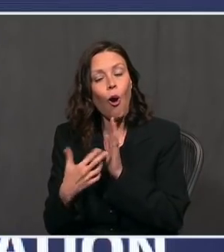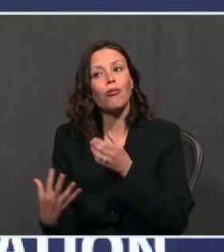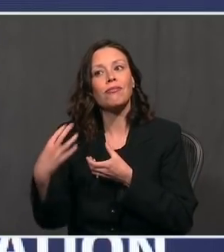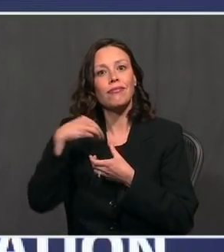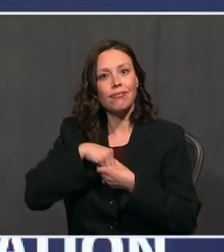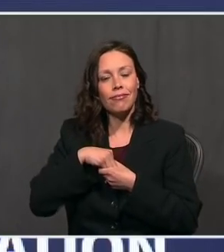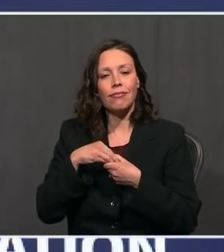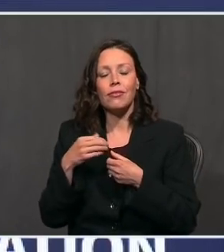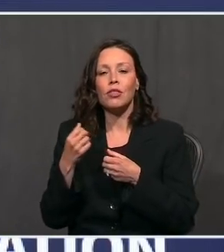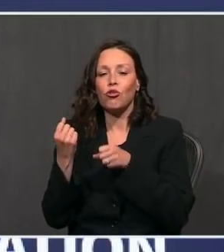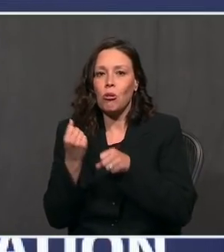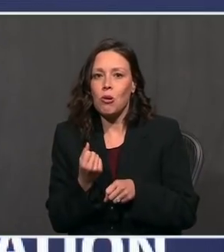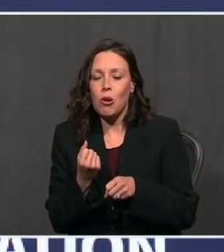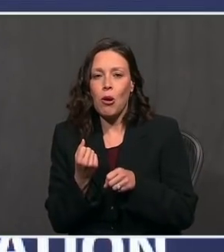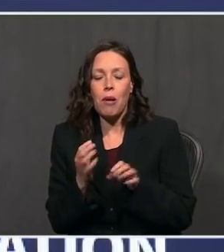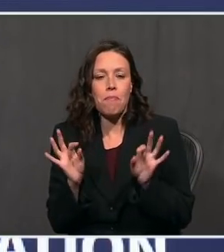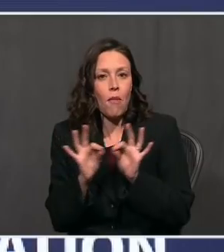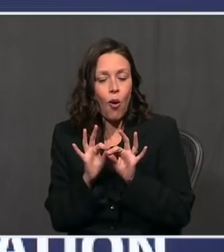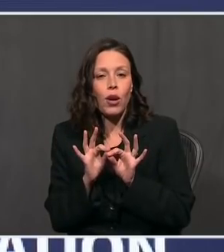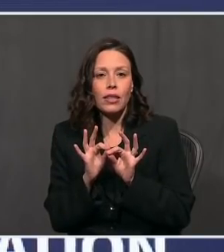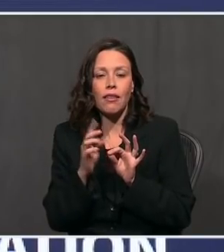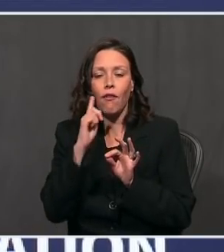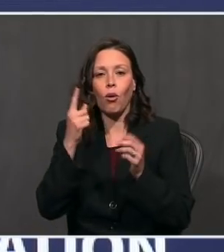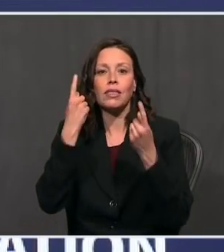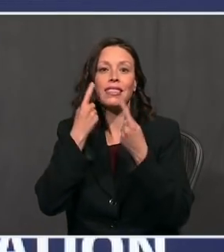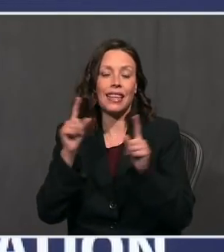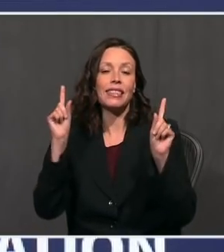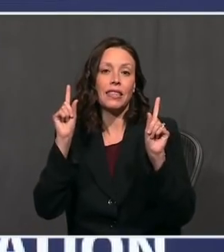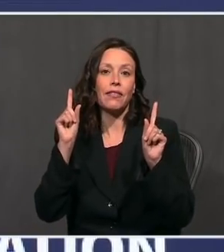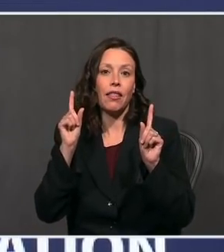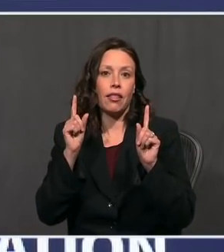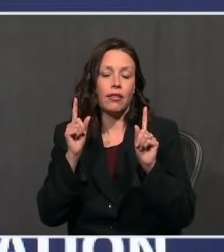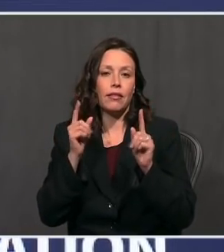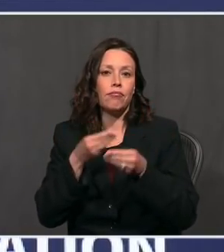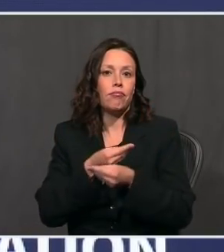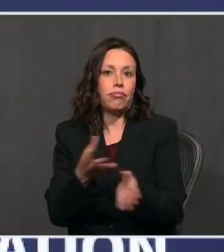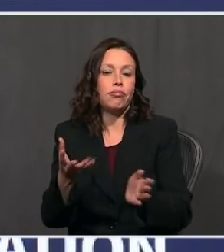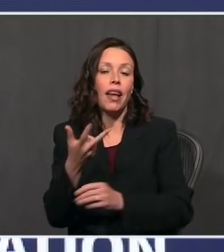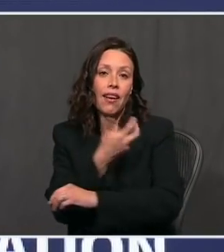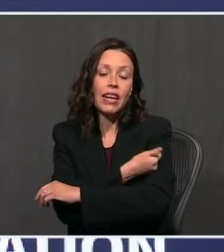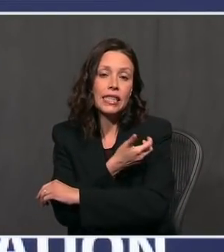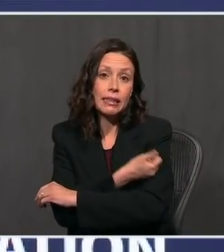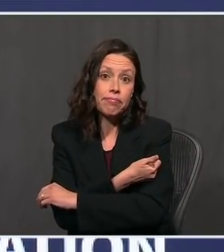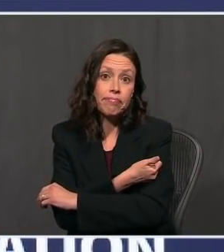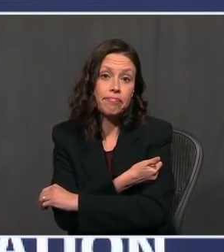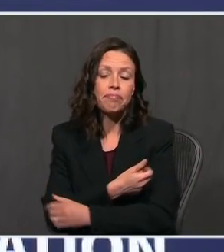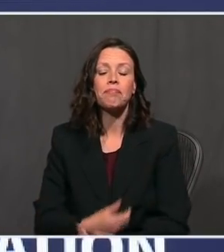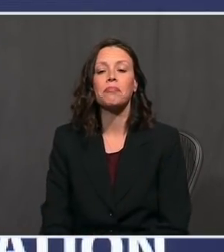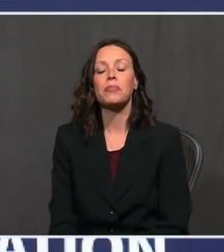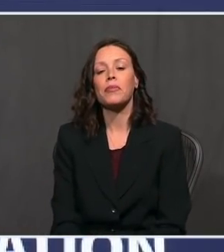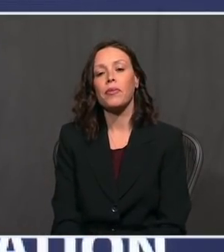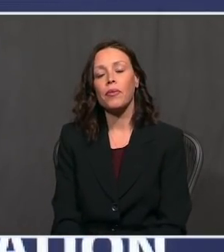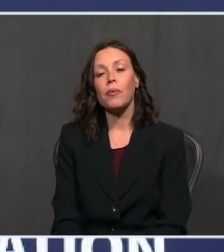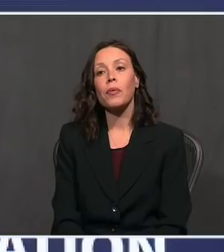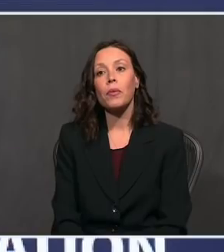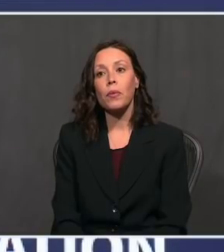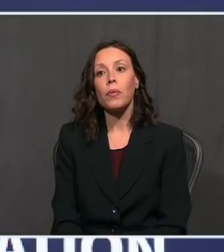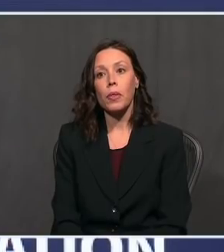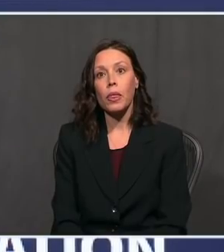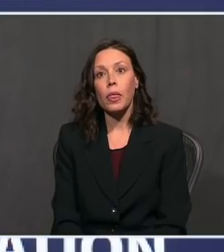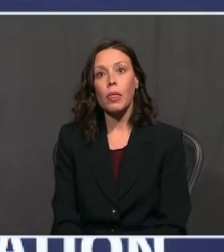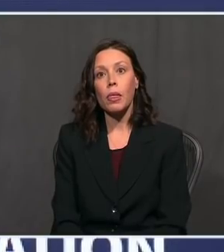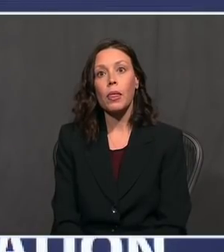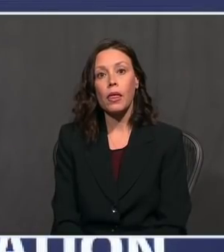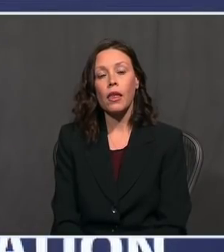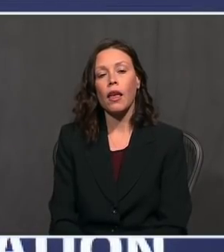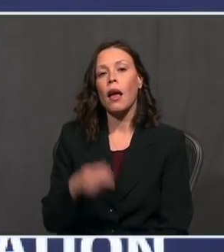and will be absolutely crucial to successful vaccine administration. And, you know, the guy is